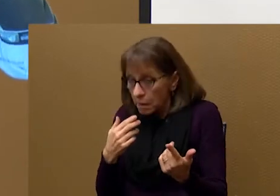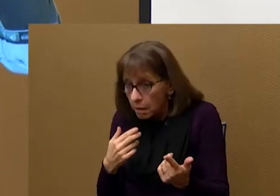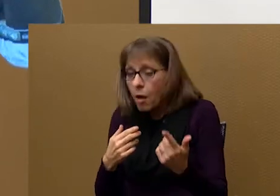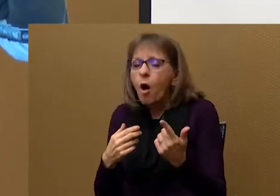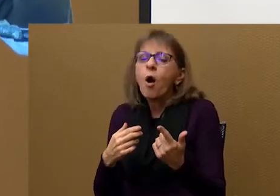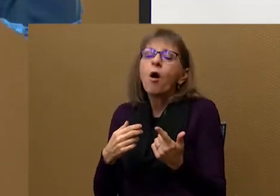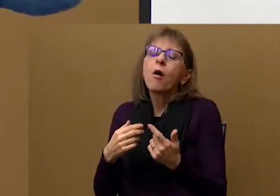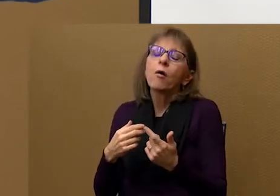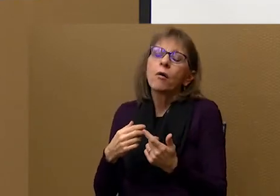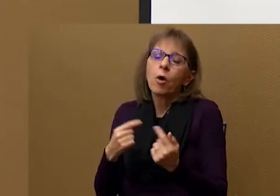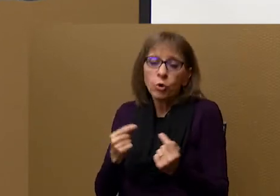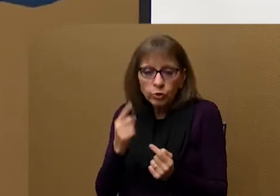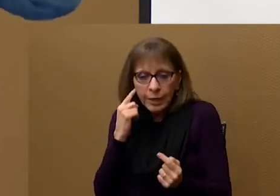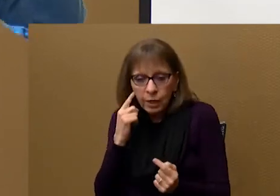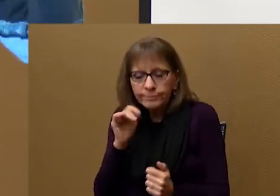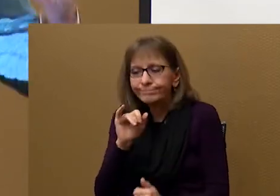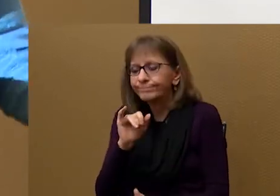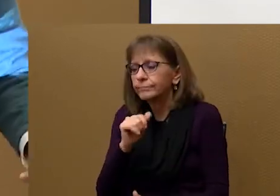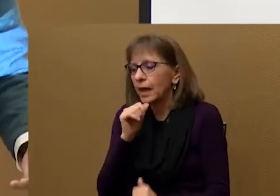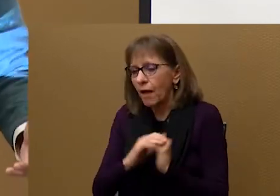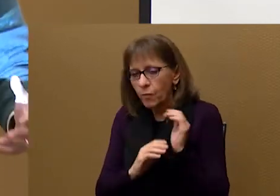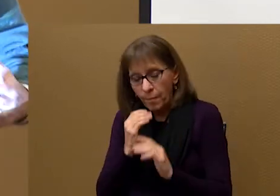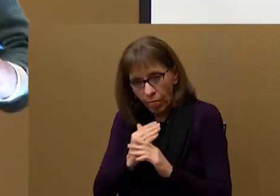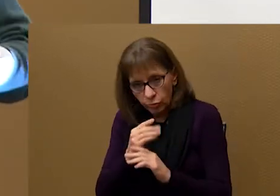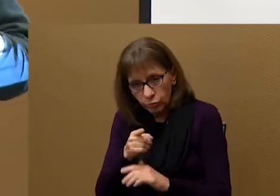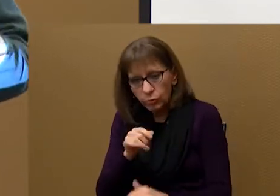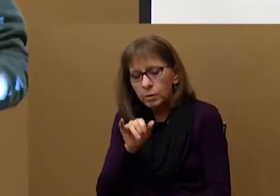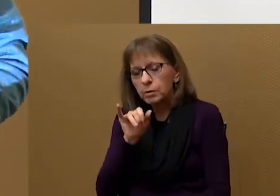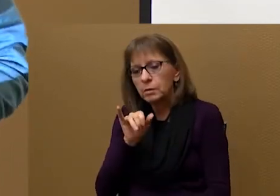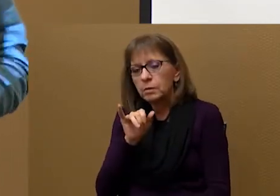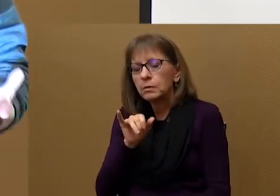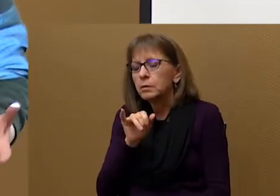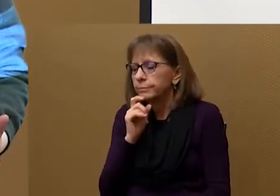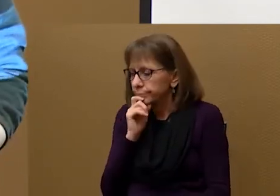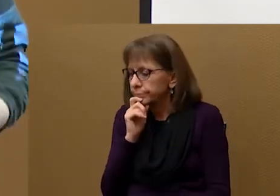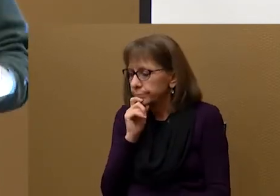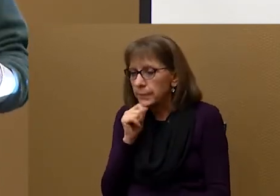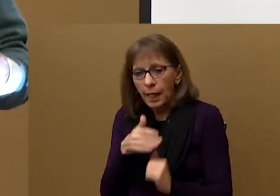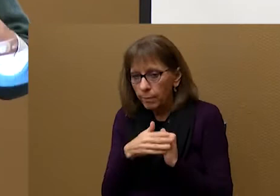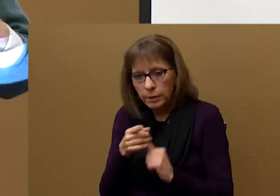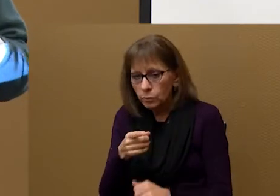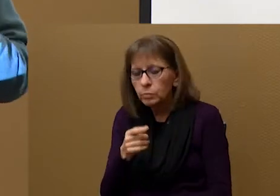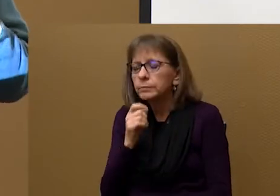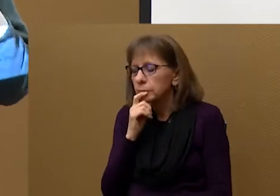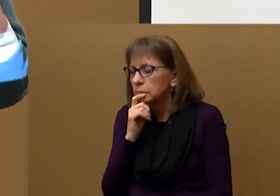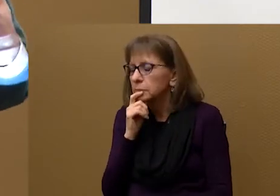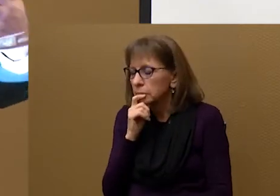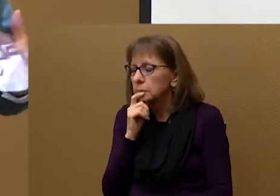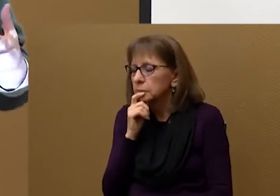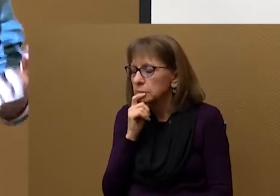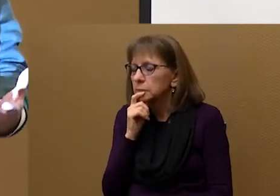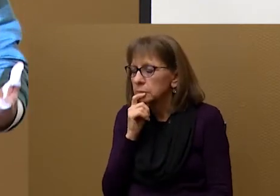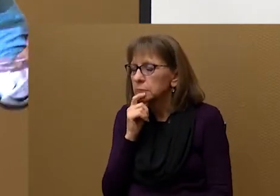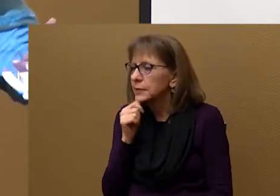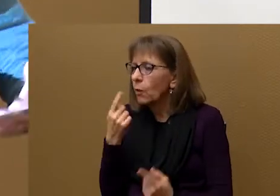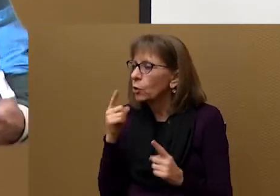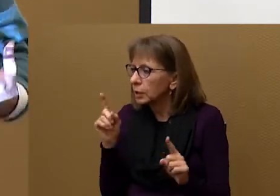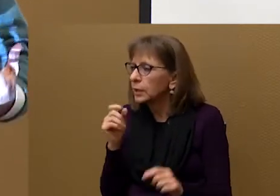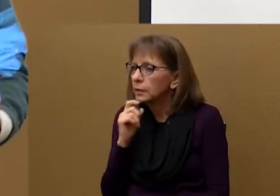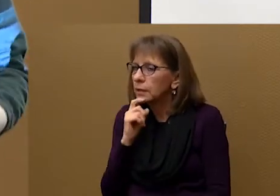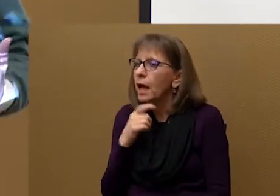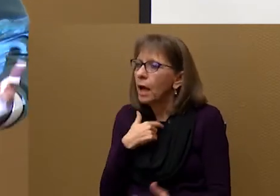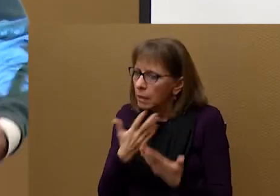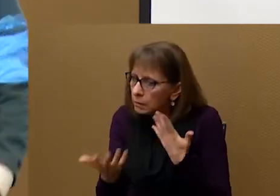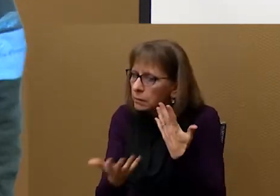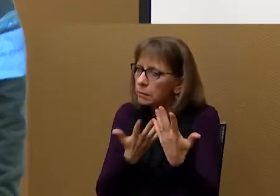your ears. You feel uncomfortable. It bothers you. It's not helping you. It just feels it's not working for you. I